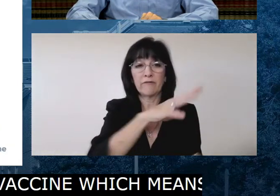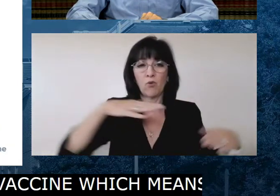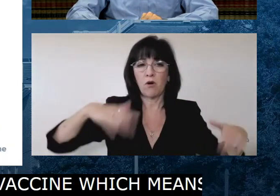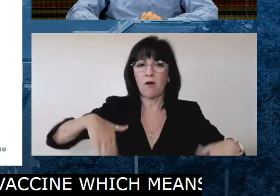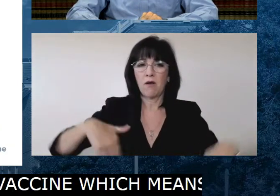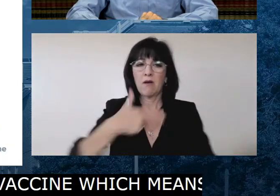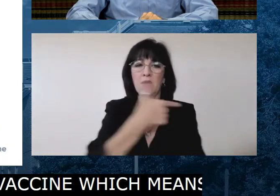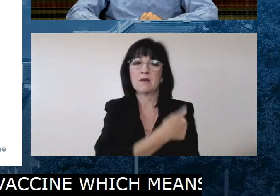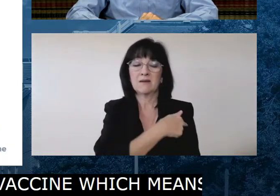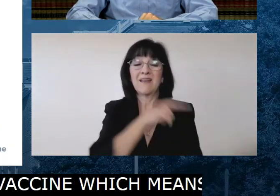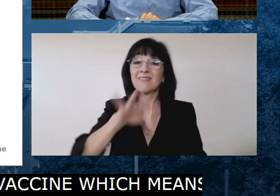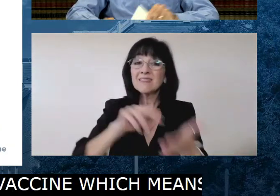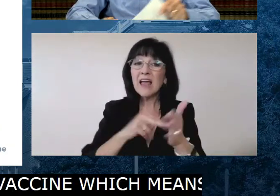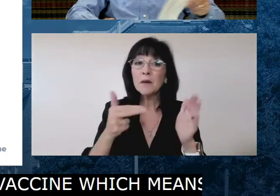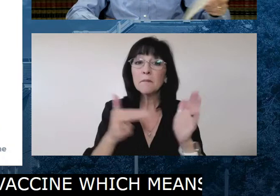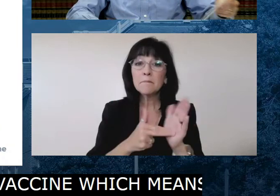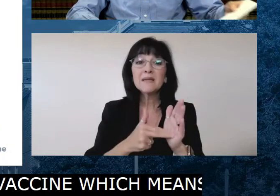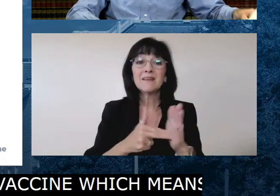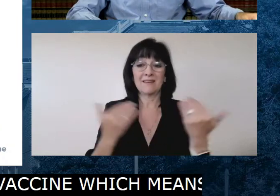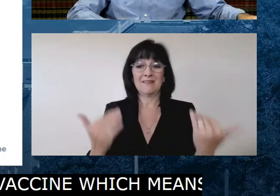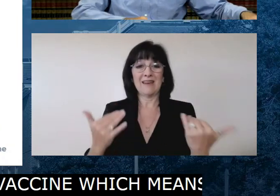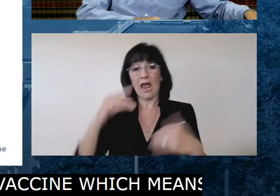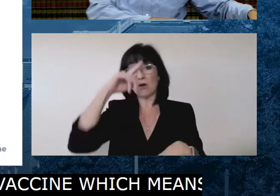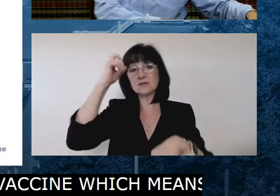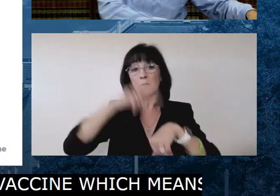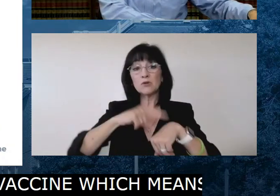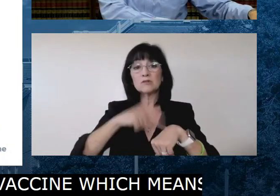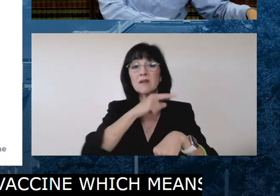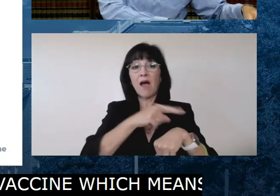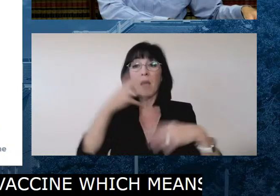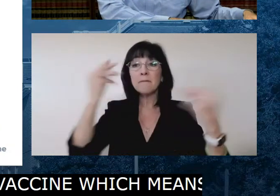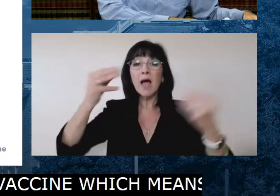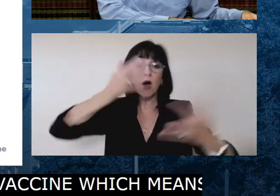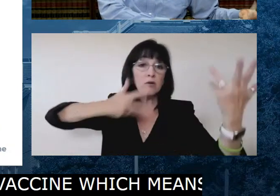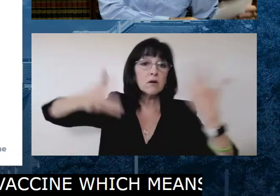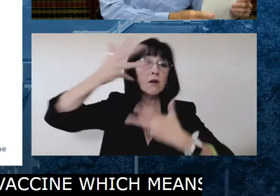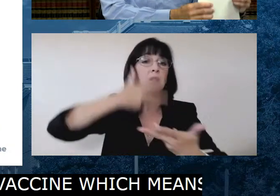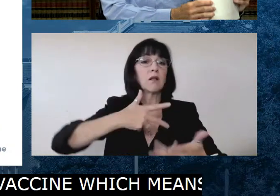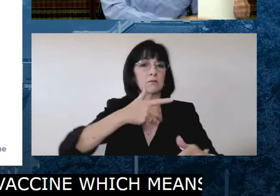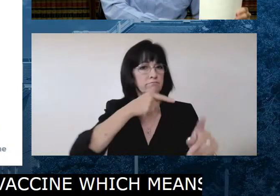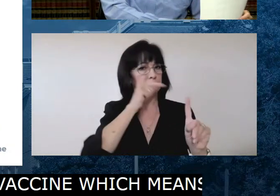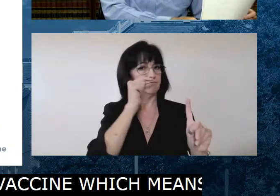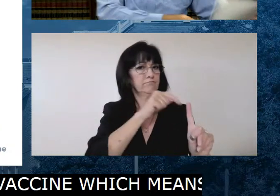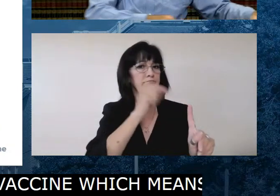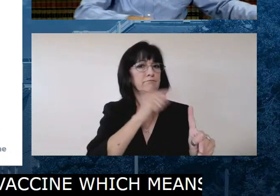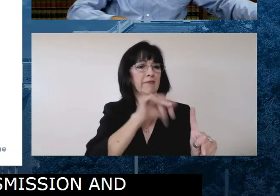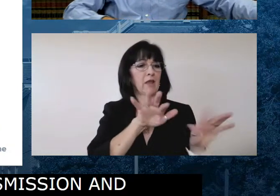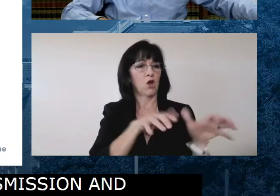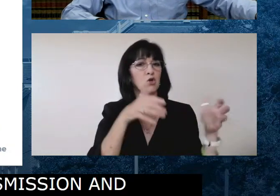to transmission and getting the COVID-19, particularly the Delta